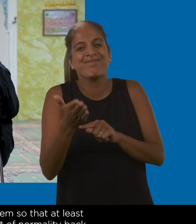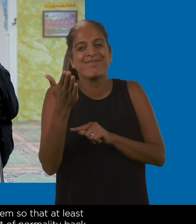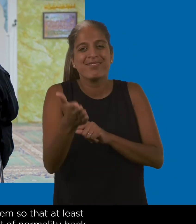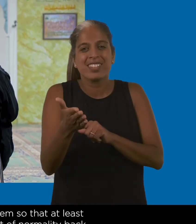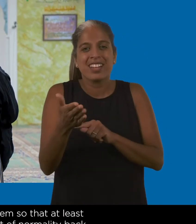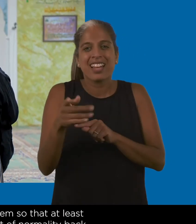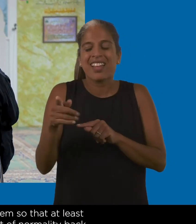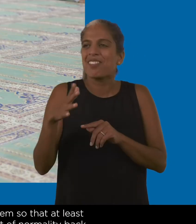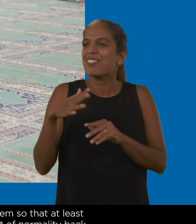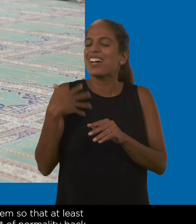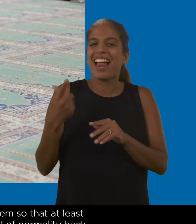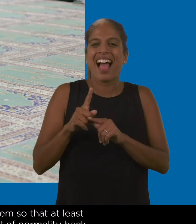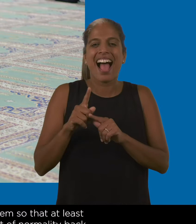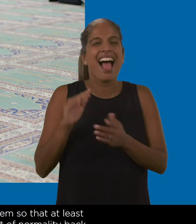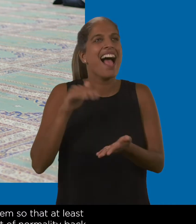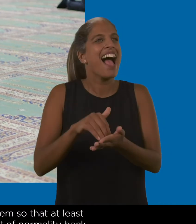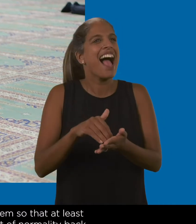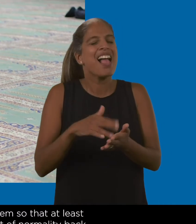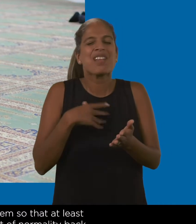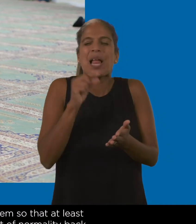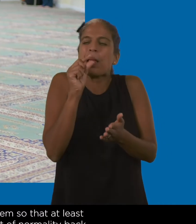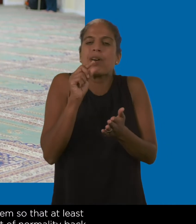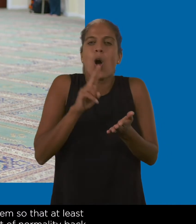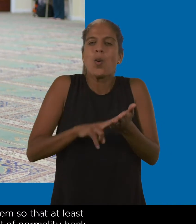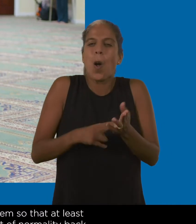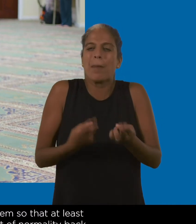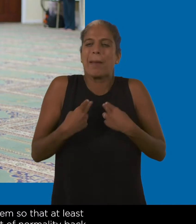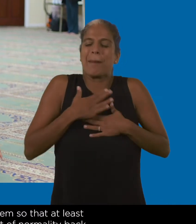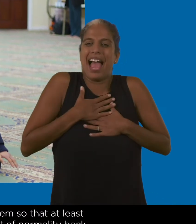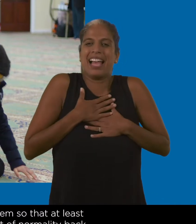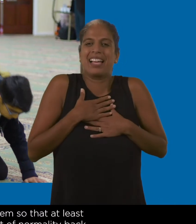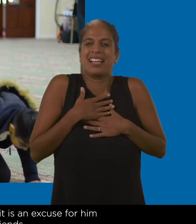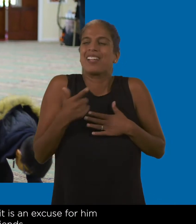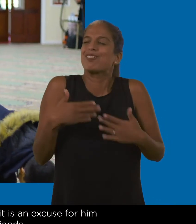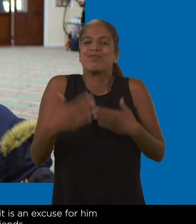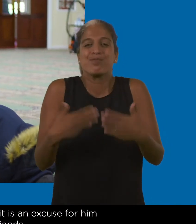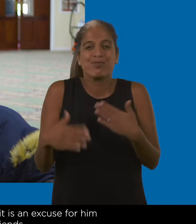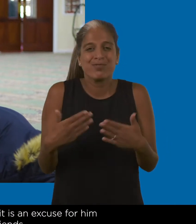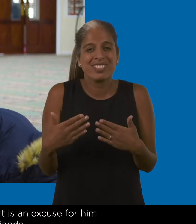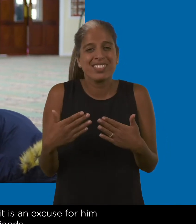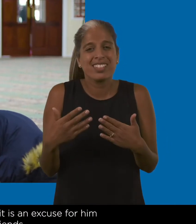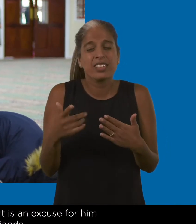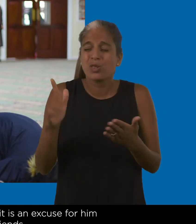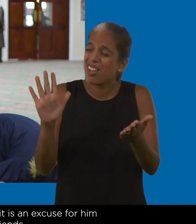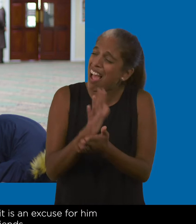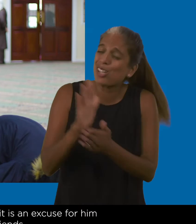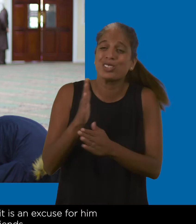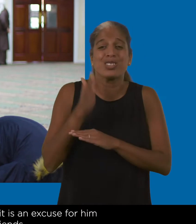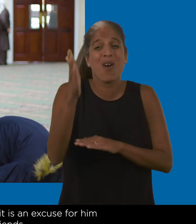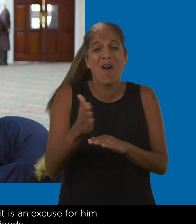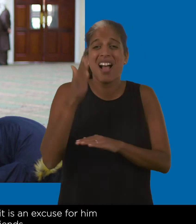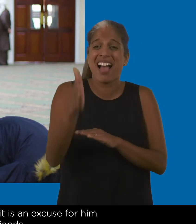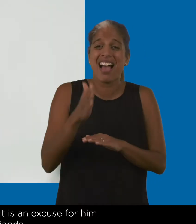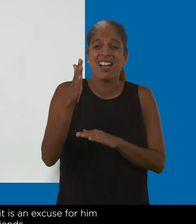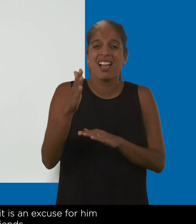take him with them so that at least he can get a sense of a little bit of normality back. He enjoys going to the mosque. It's an excuse for him to